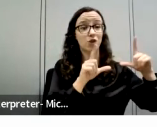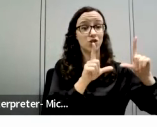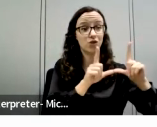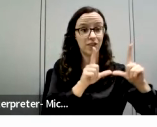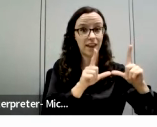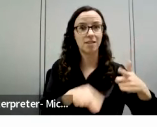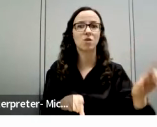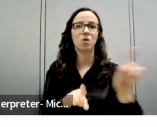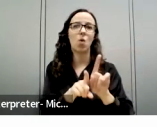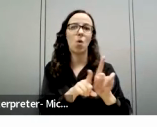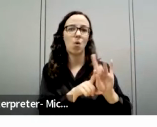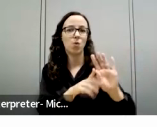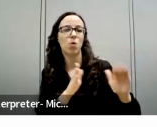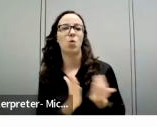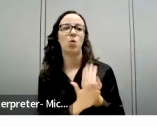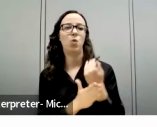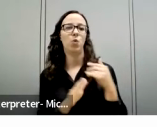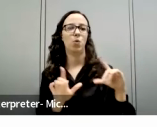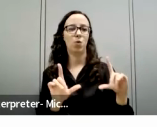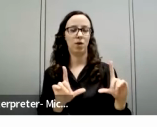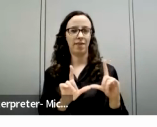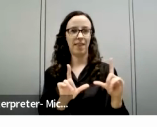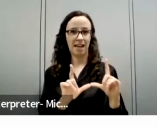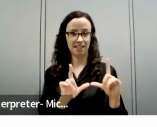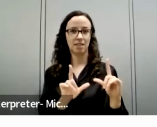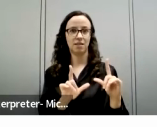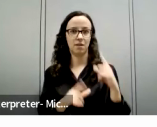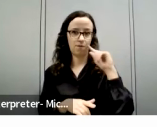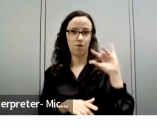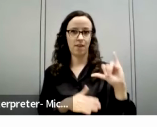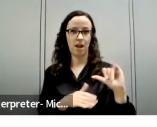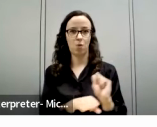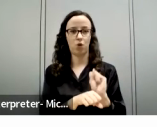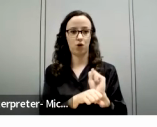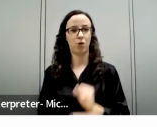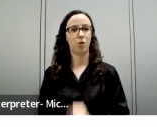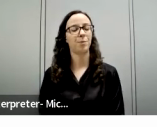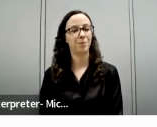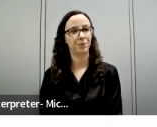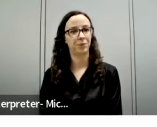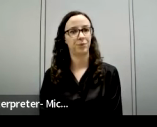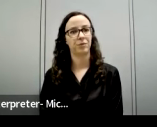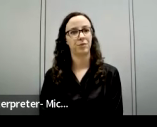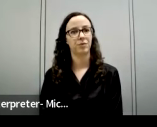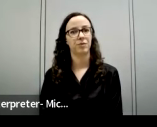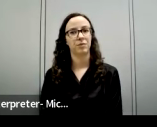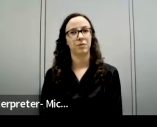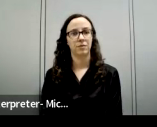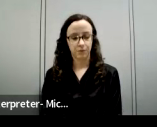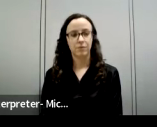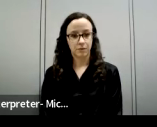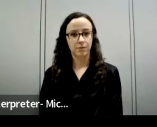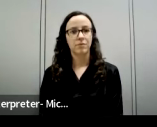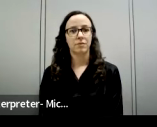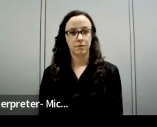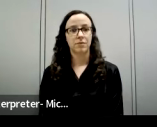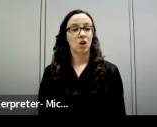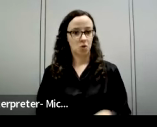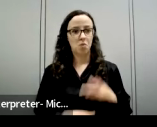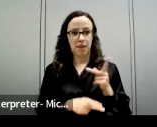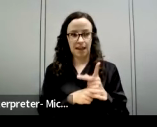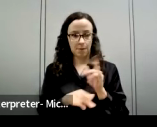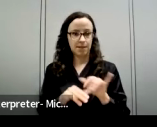it has the new license of the work, right? Which is they kept it the same, and then